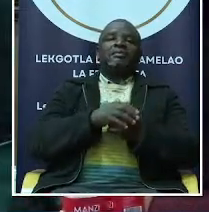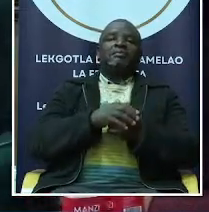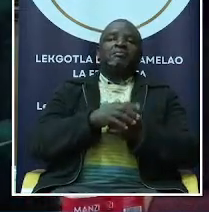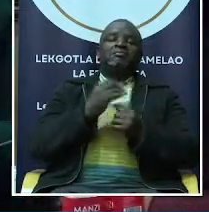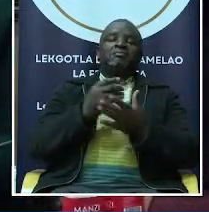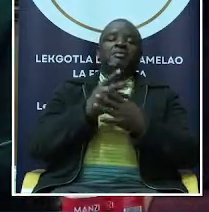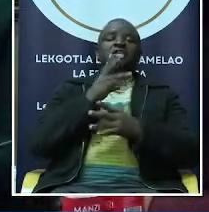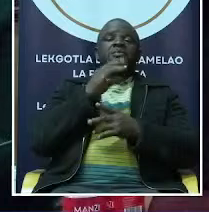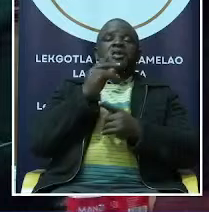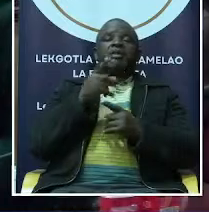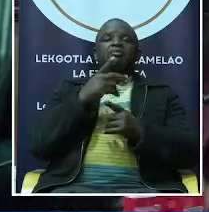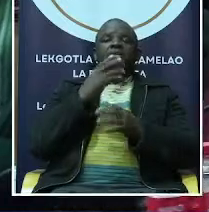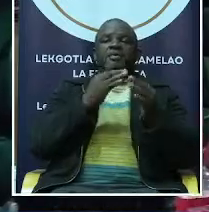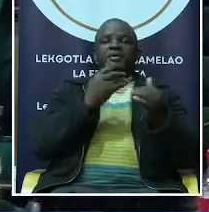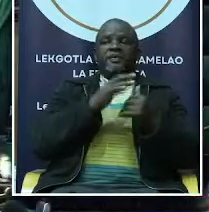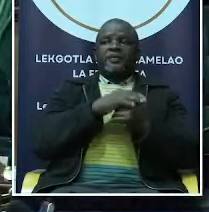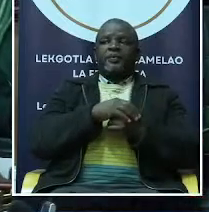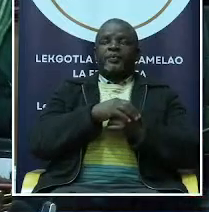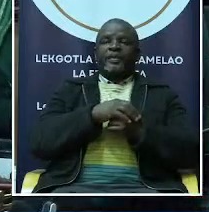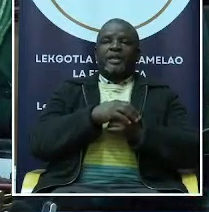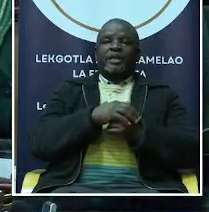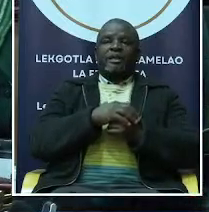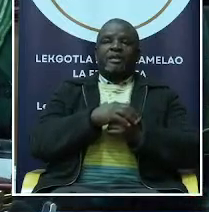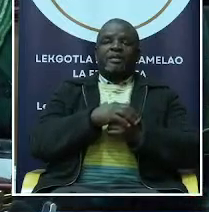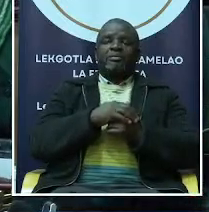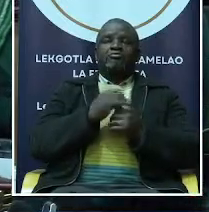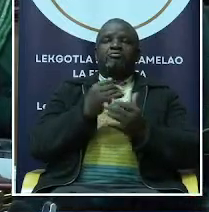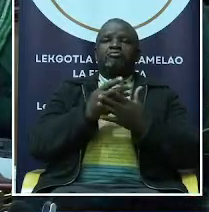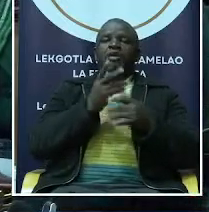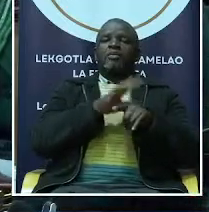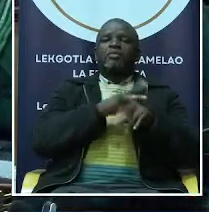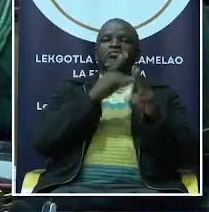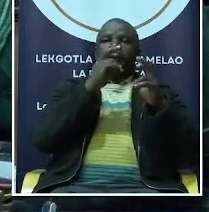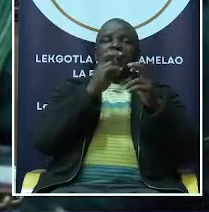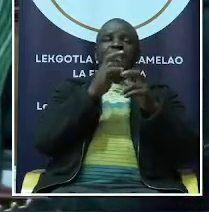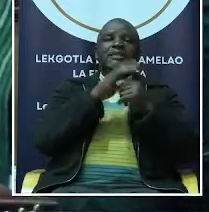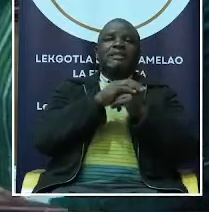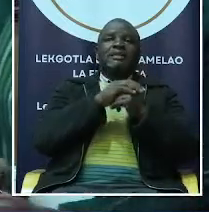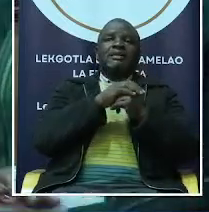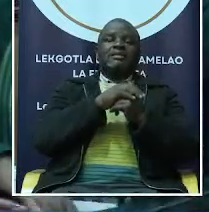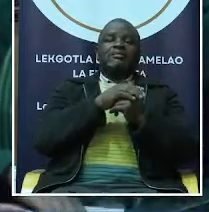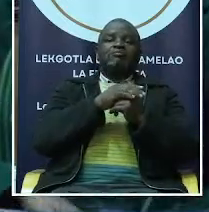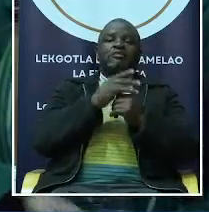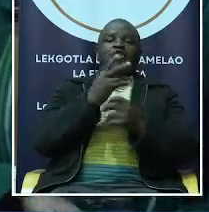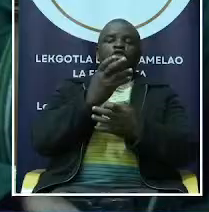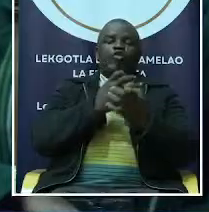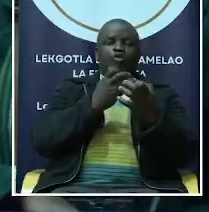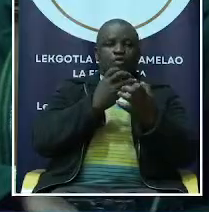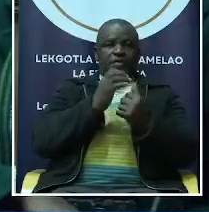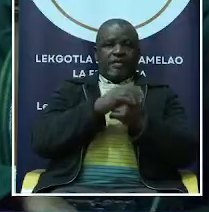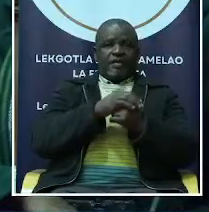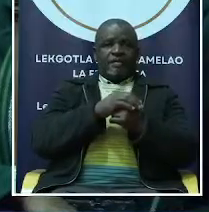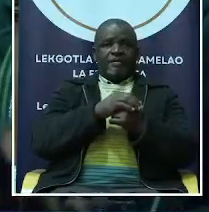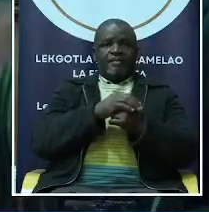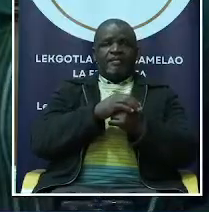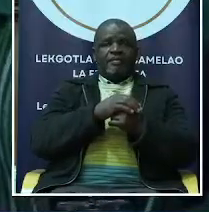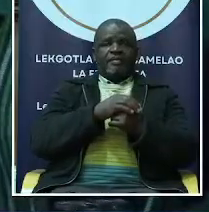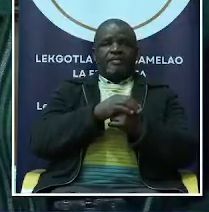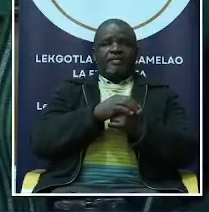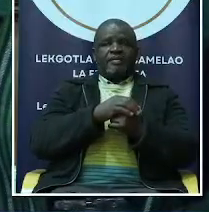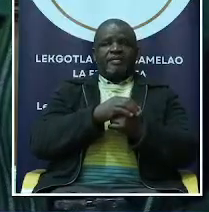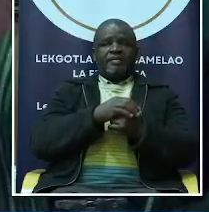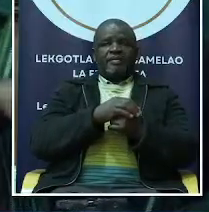Honorable Speaker just presented, more on the issue of economy. We need to